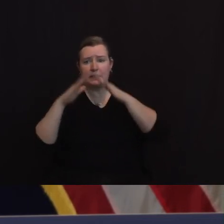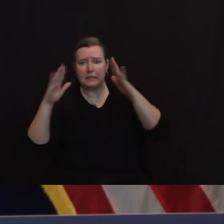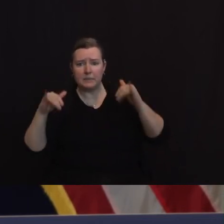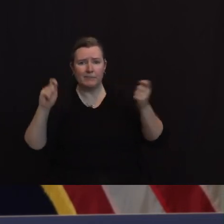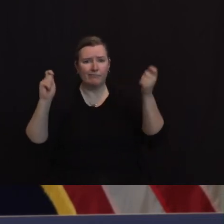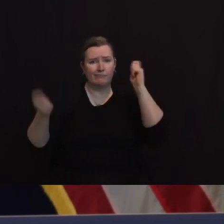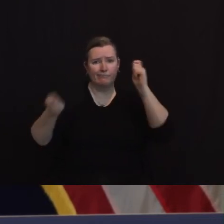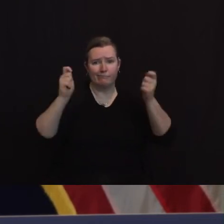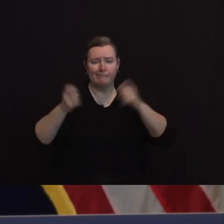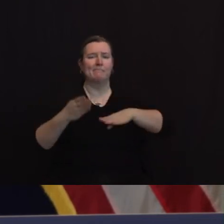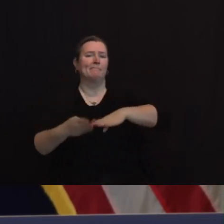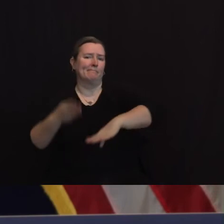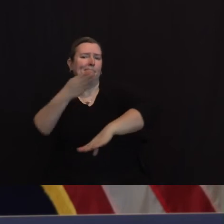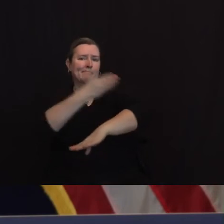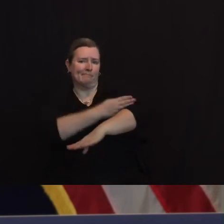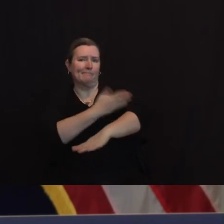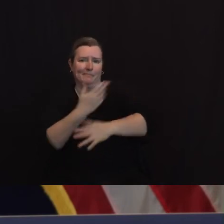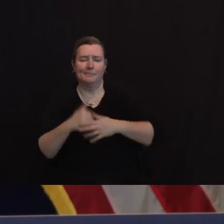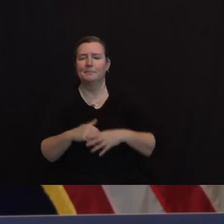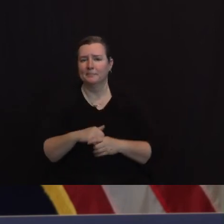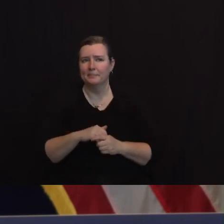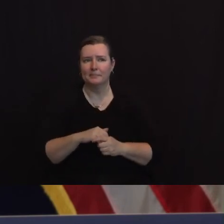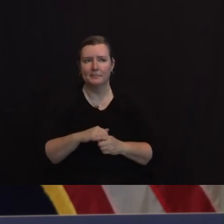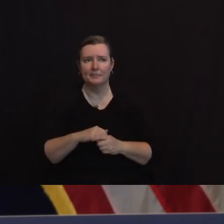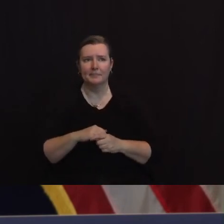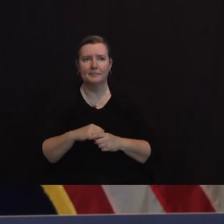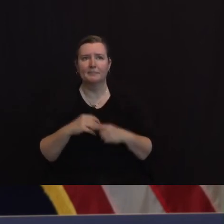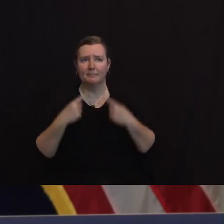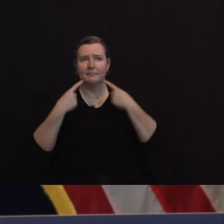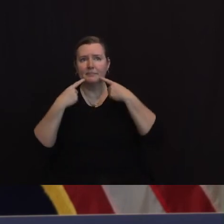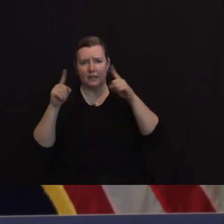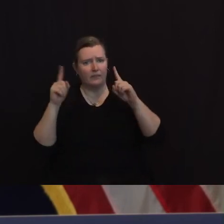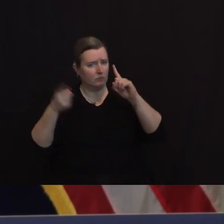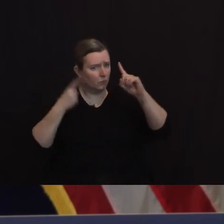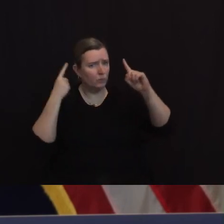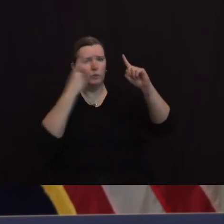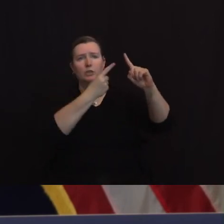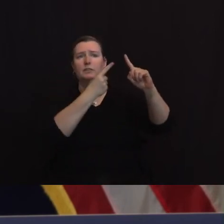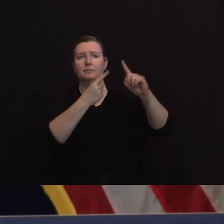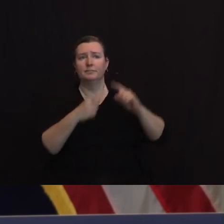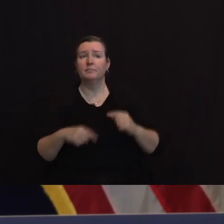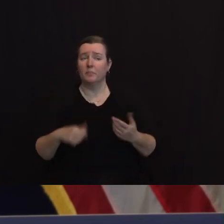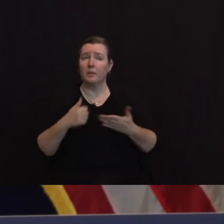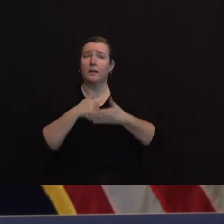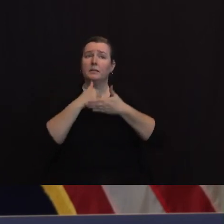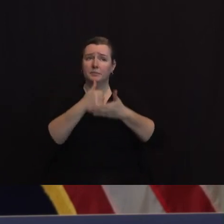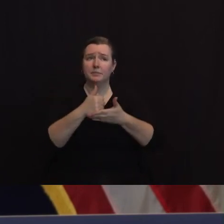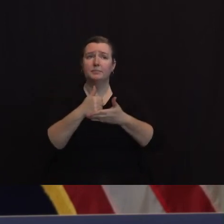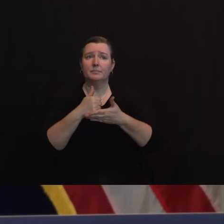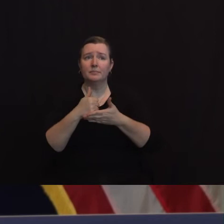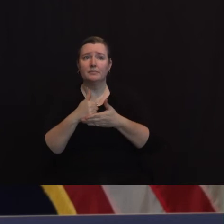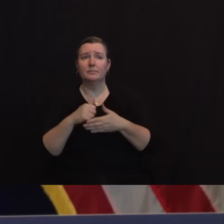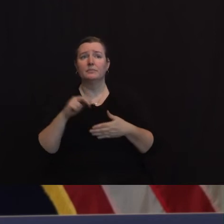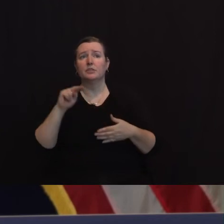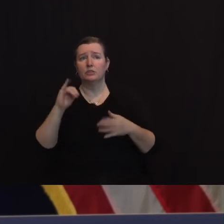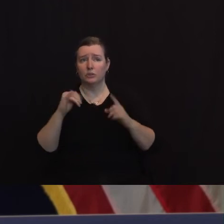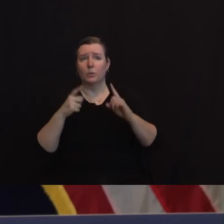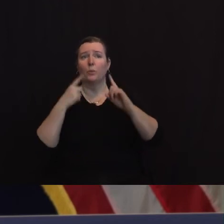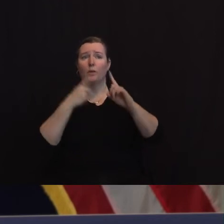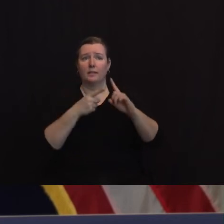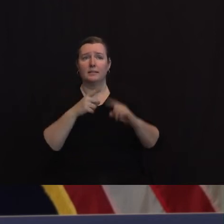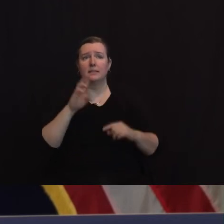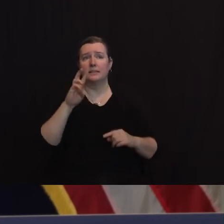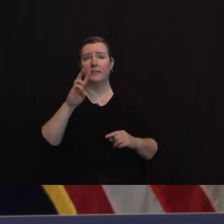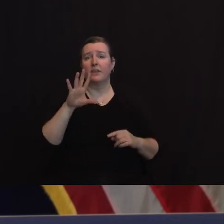our goals, and will also help New Jersey achieve its educational attainment goal of 65 by 25, or 65% of